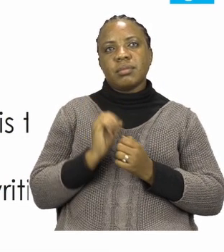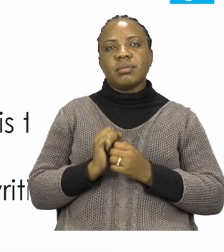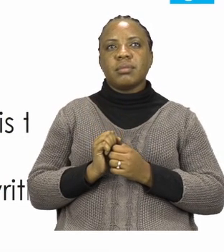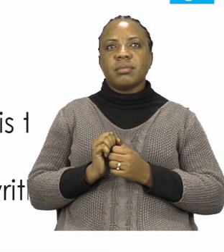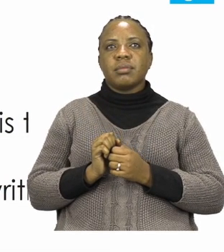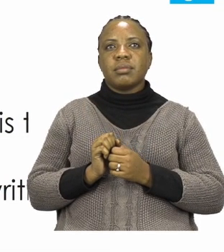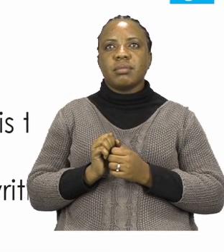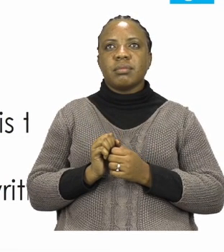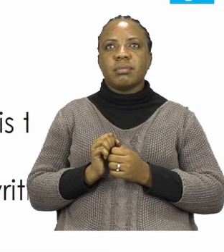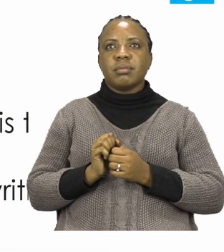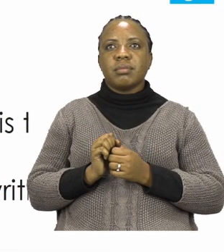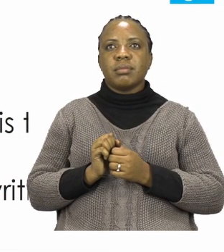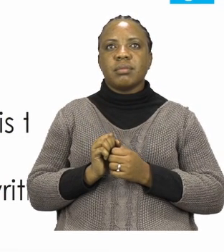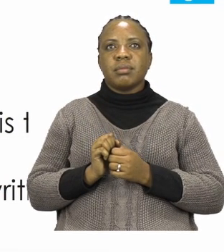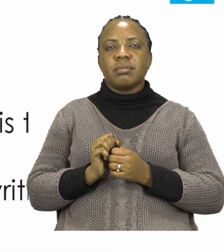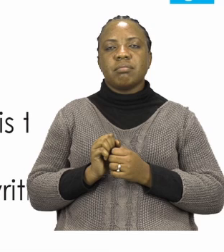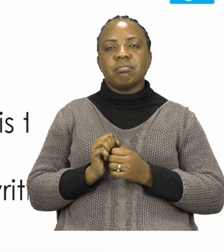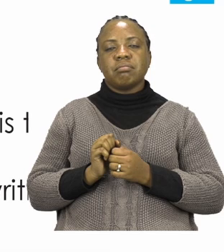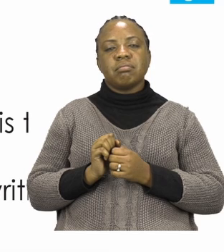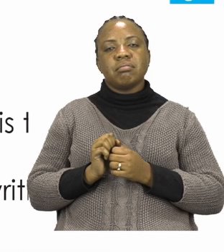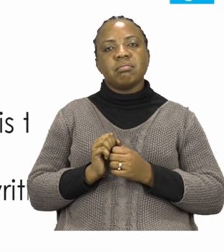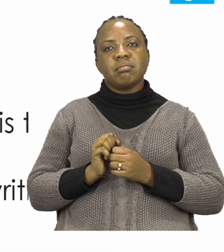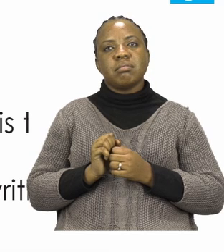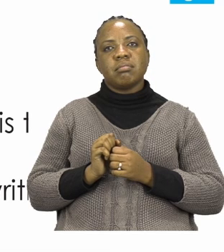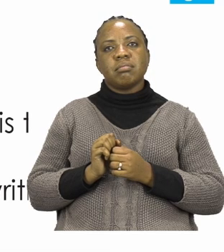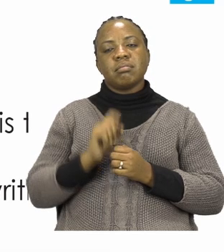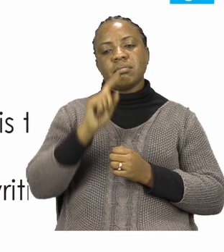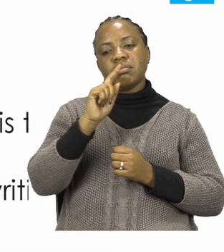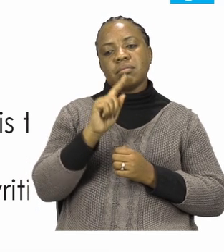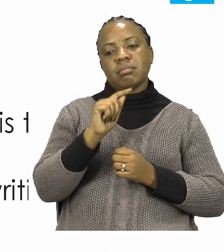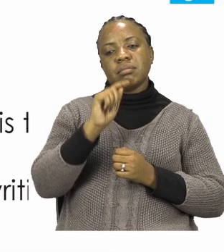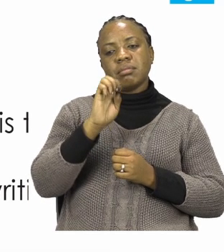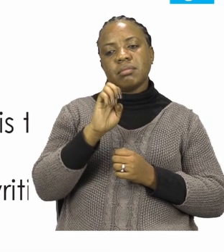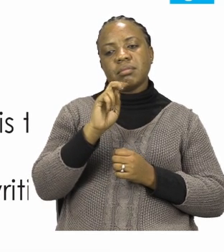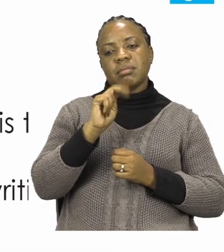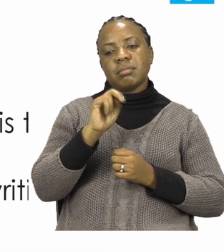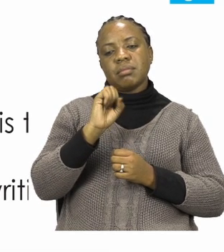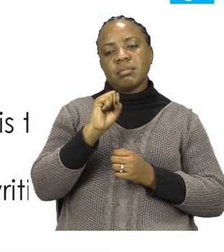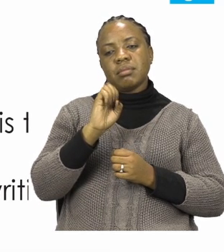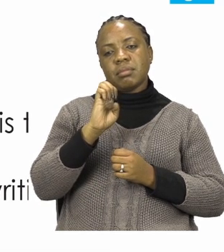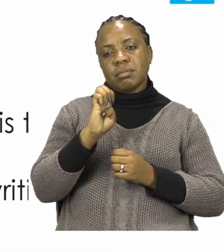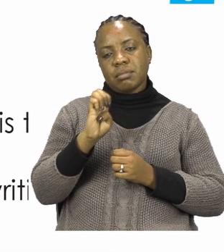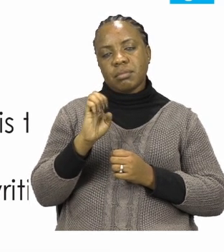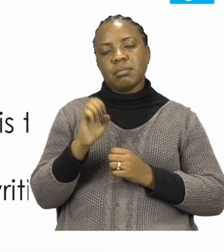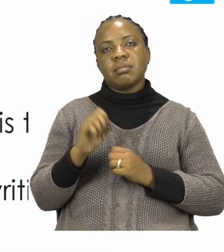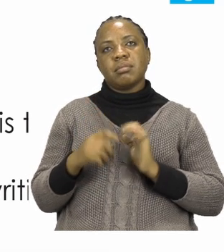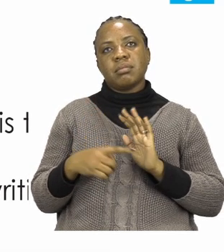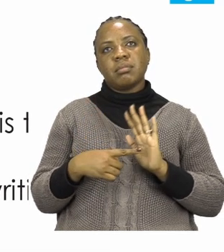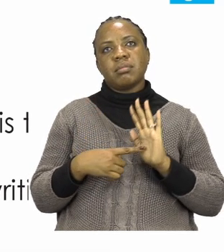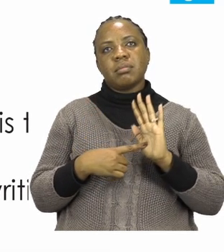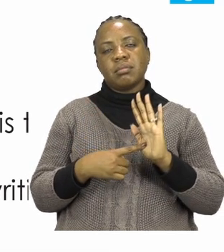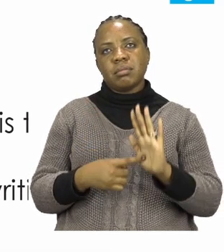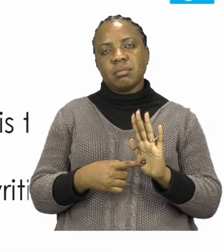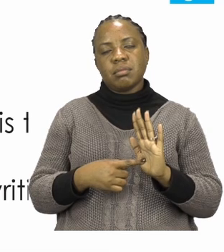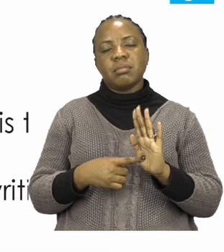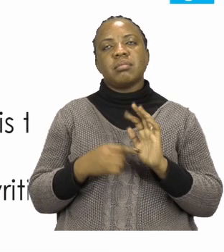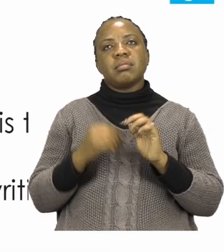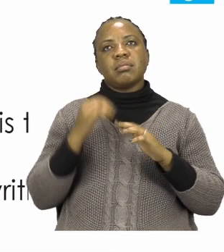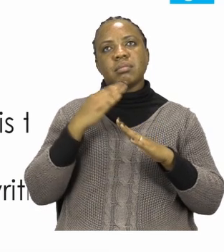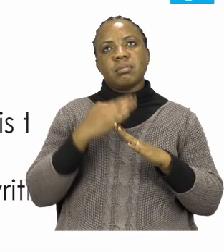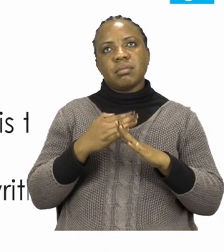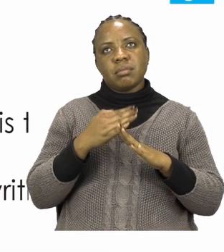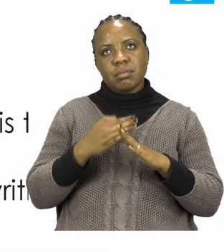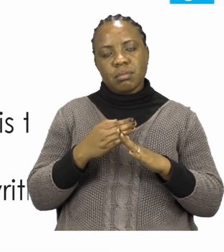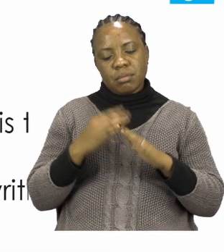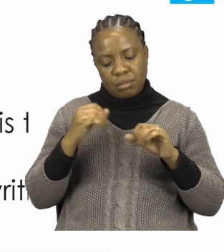to do present continuous tense. Now, present continuous tense is when we are saying an action